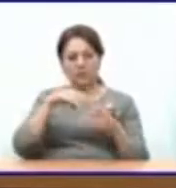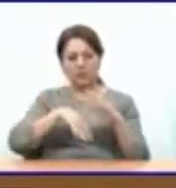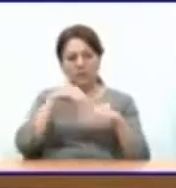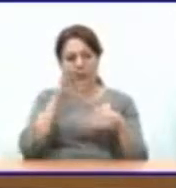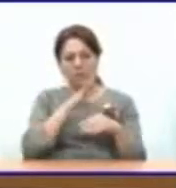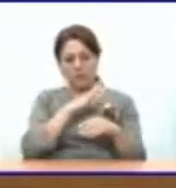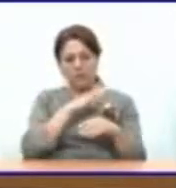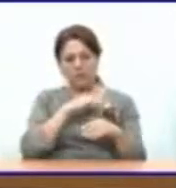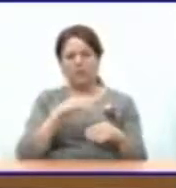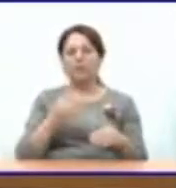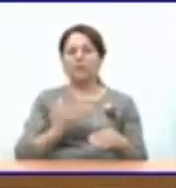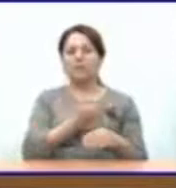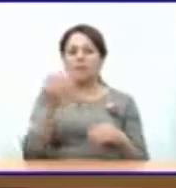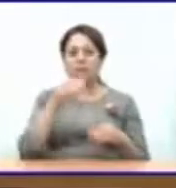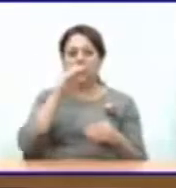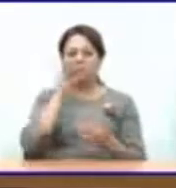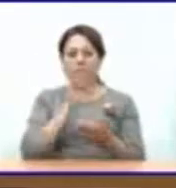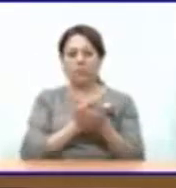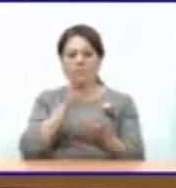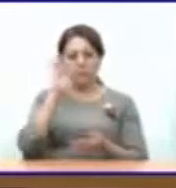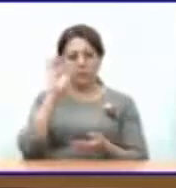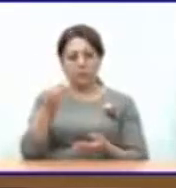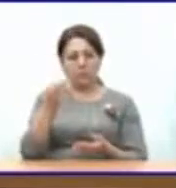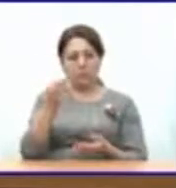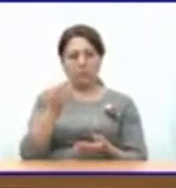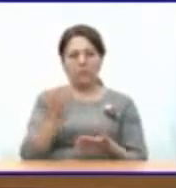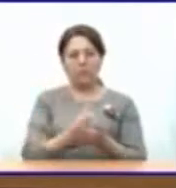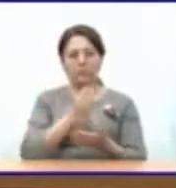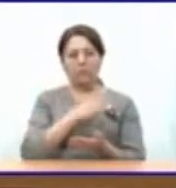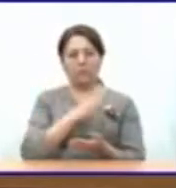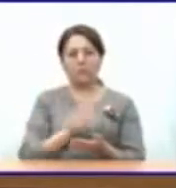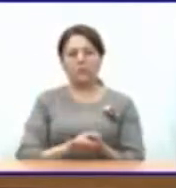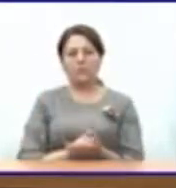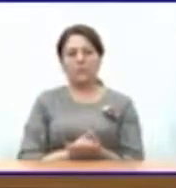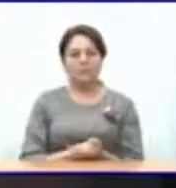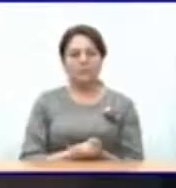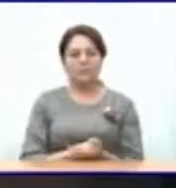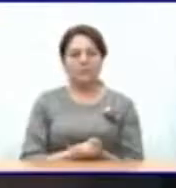javobingiz tadqiqotchilar tomonidan to'g'ri deb qabul qilinadi.